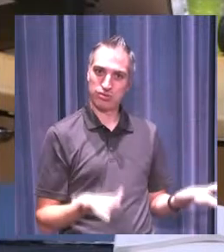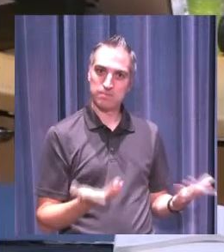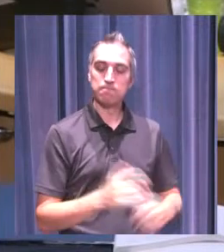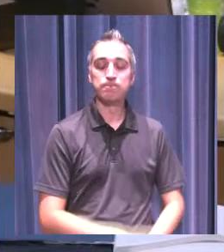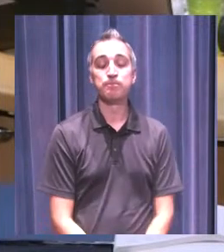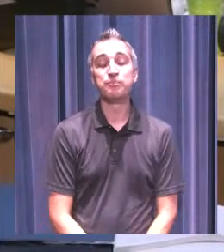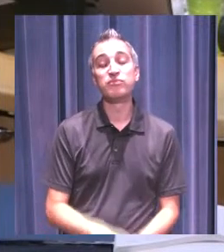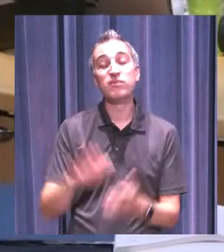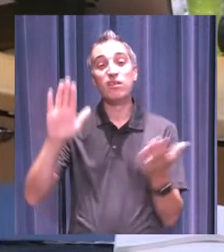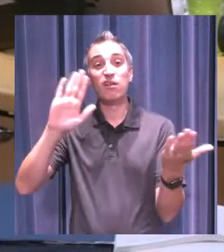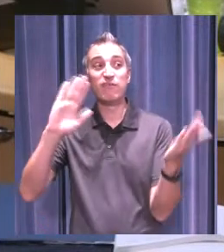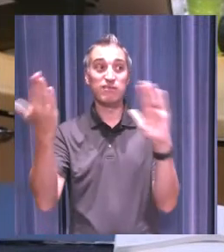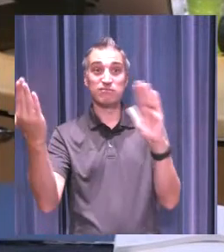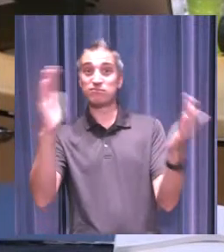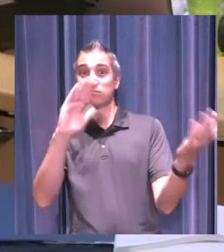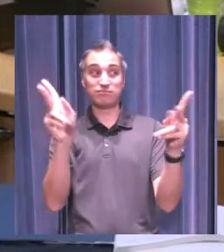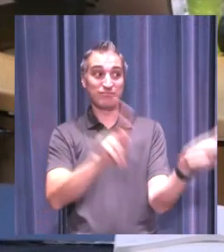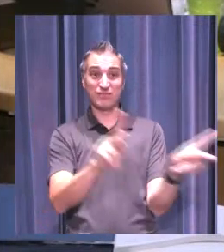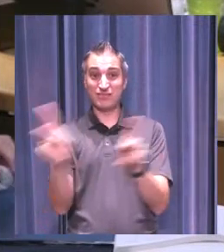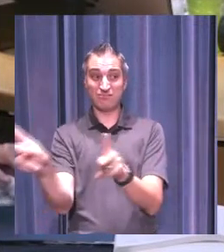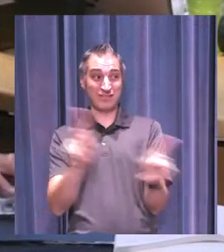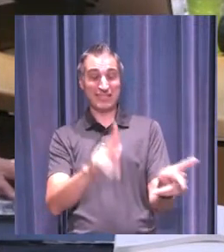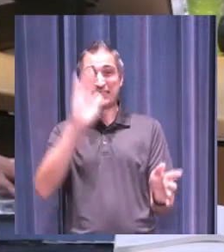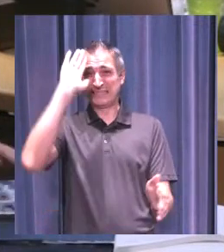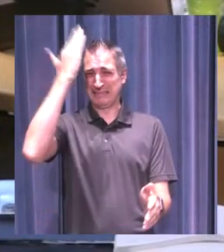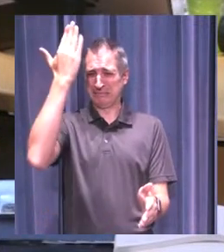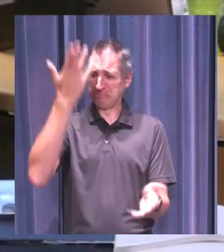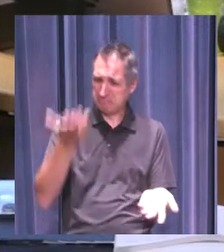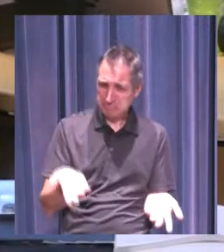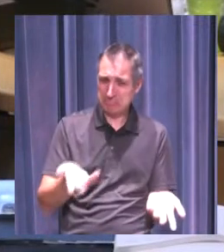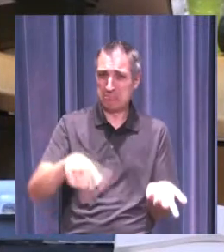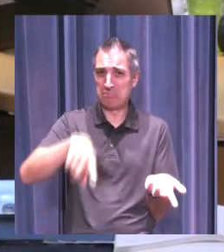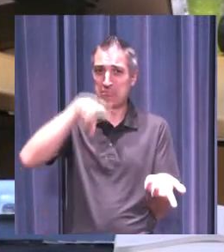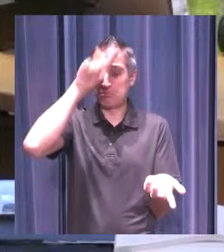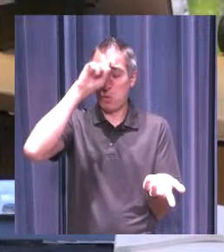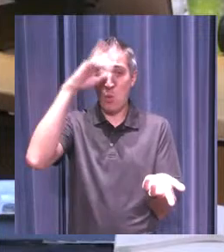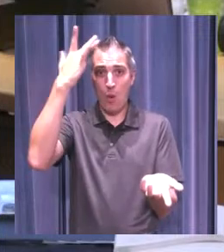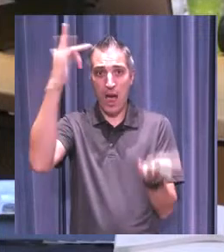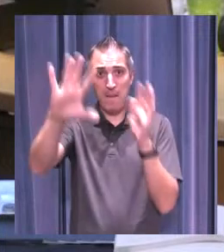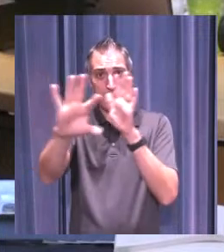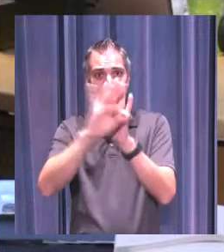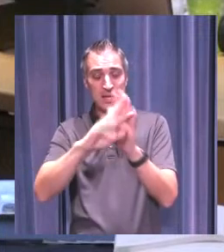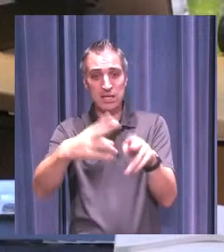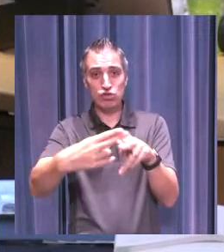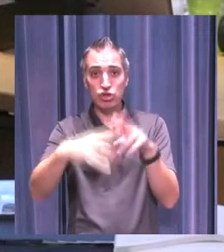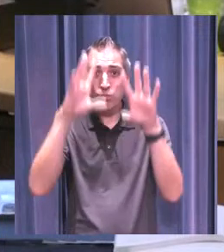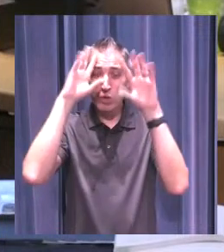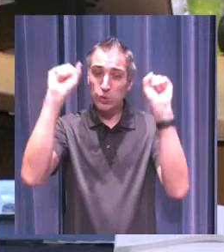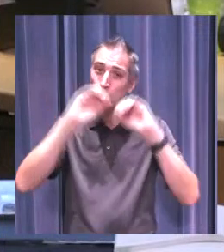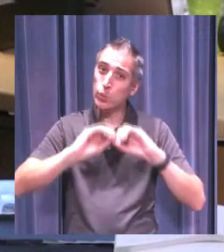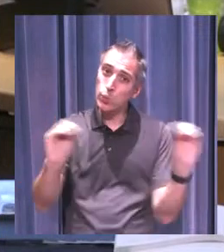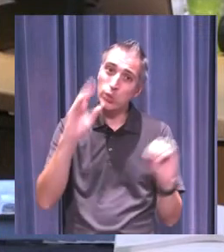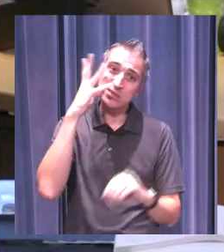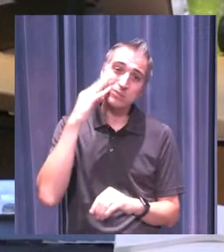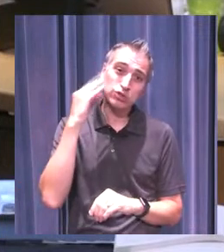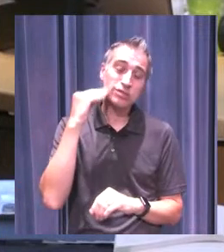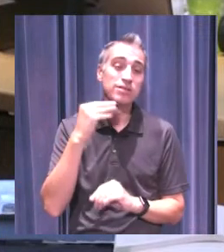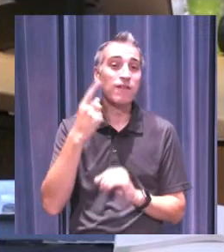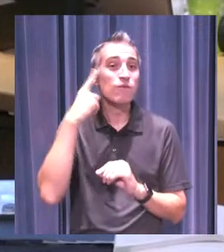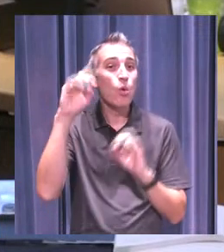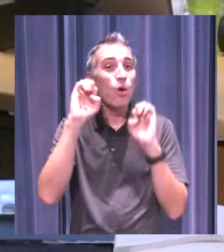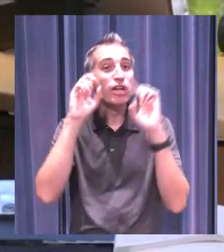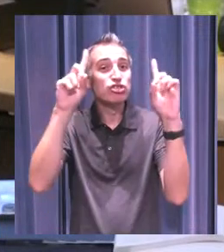Vice versa is true. It seems unthinkable for an institution of higher education to choose an interim president with no experience in